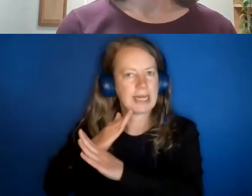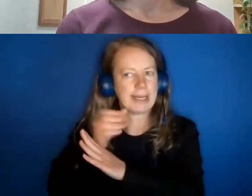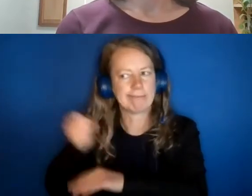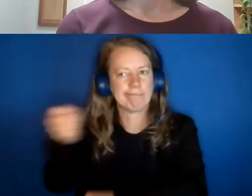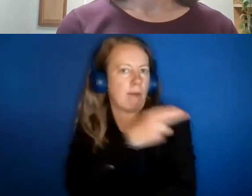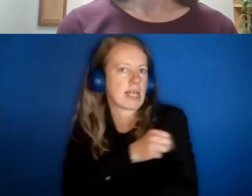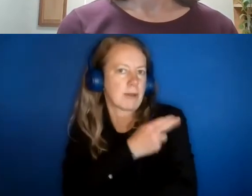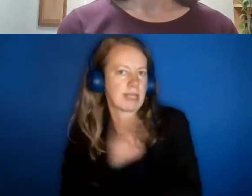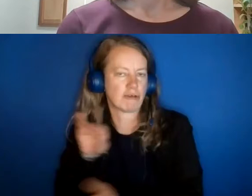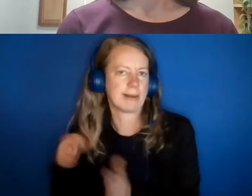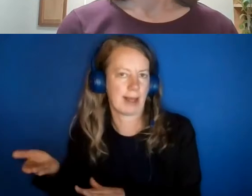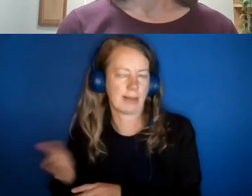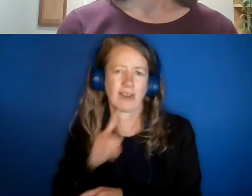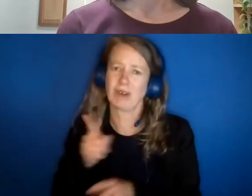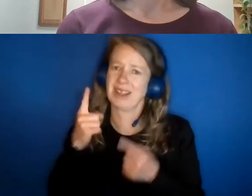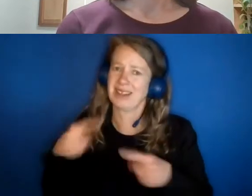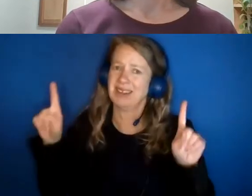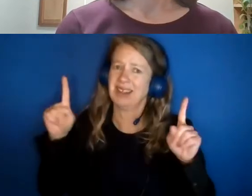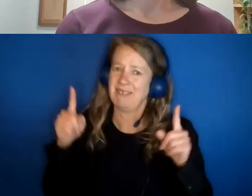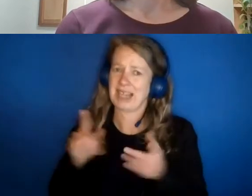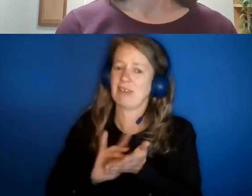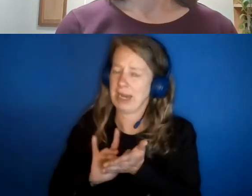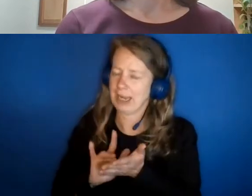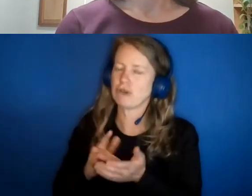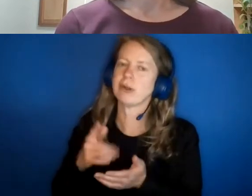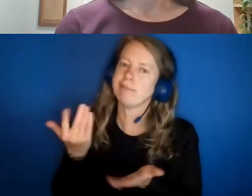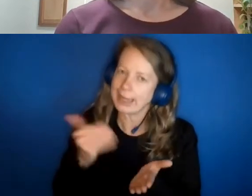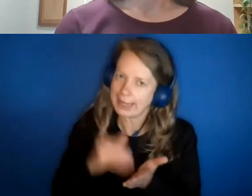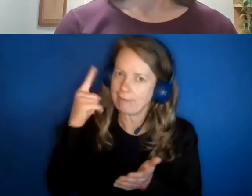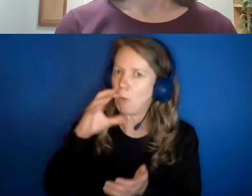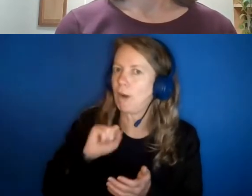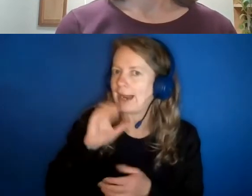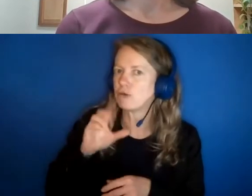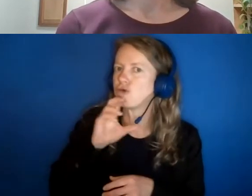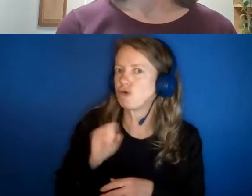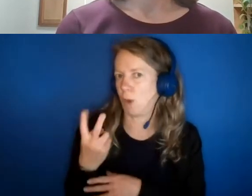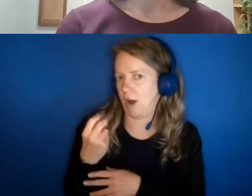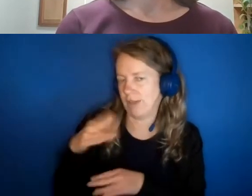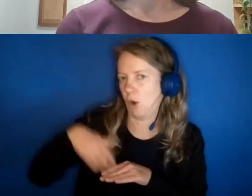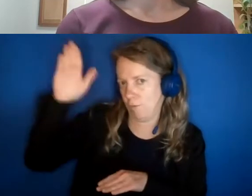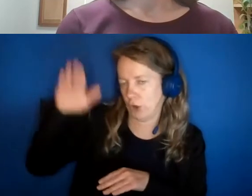effective medication. Again, intended for 12 and older, cutoff of 88 pounds.